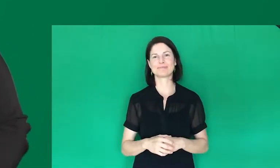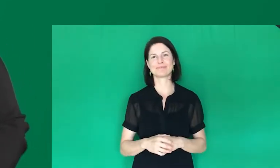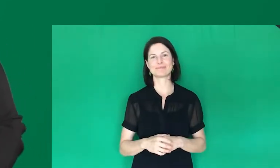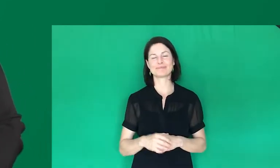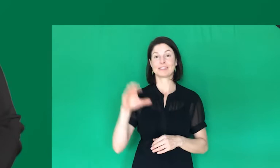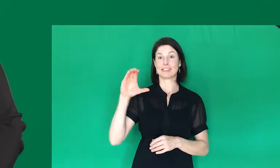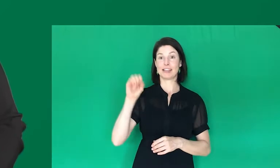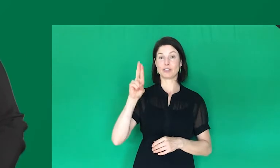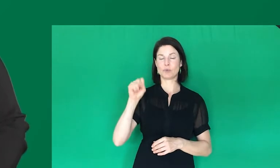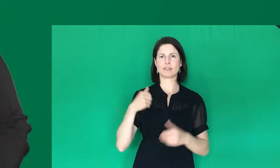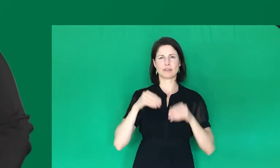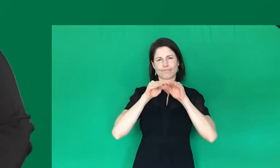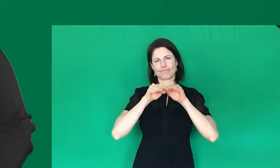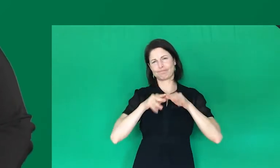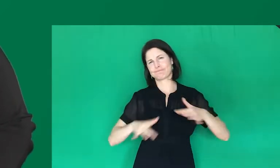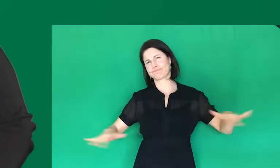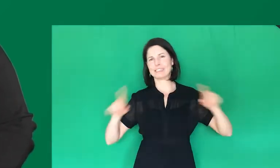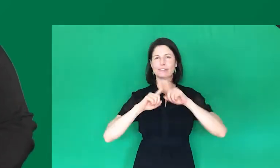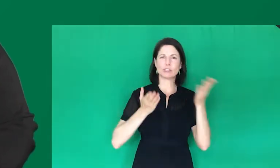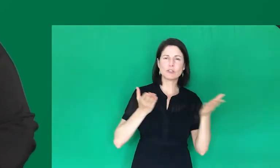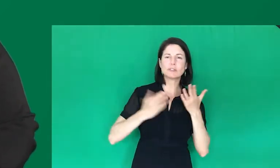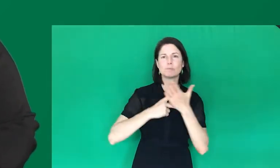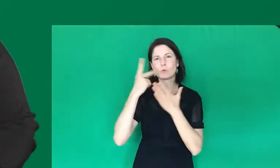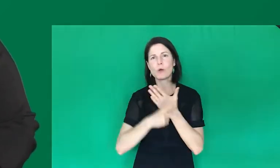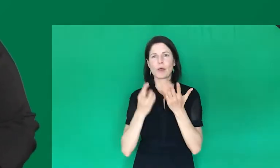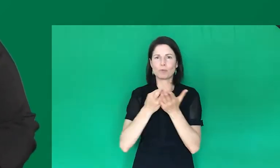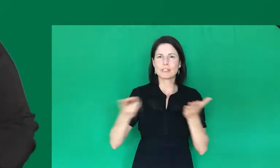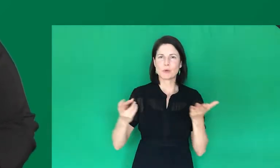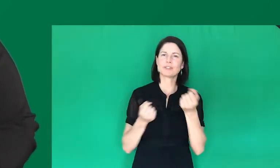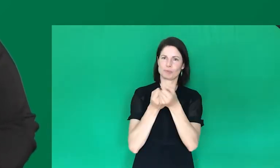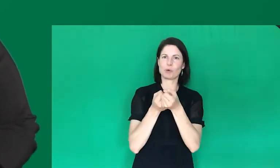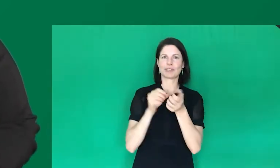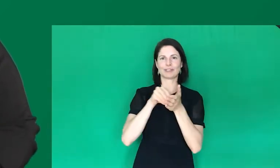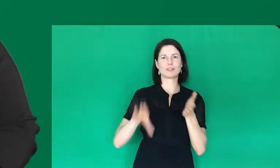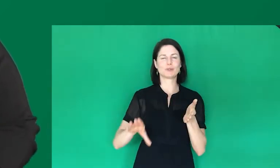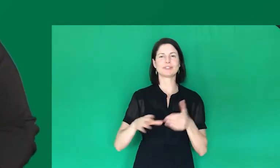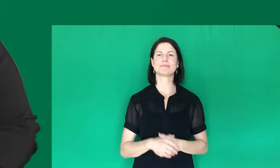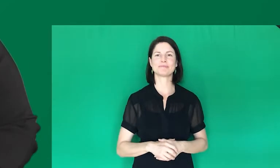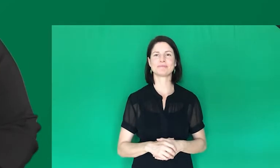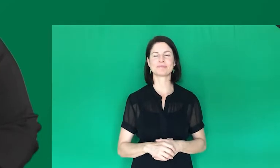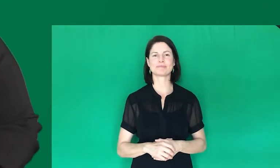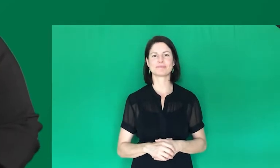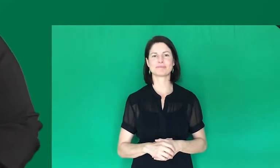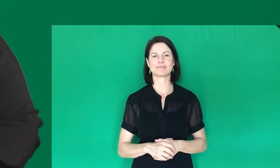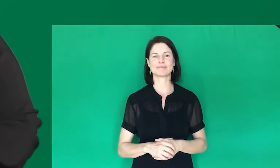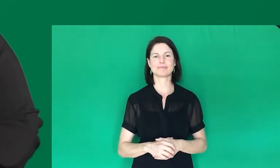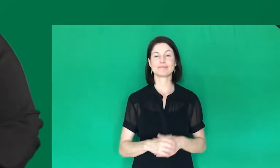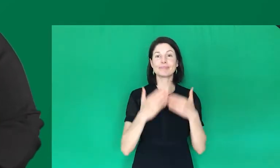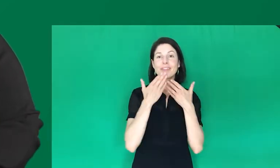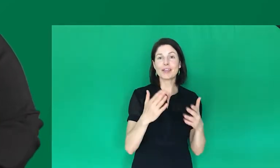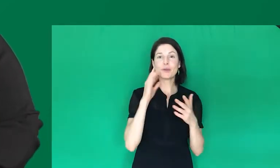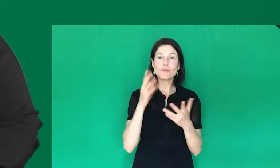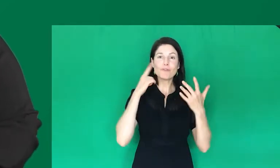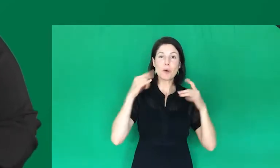can see, Sacramento State has a ton of services, programs, and resources to support the student experience. Thanks for